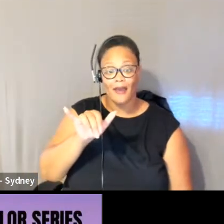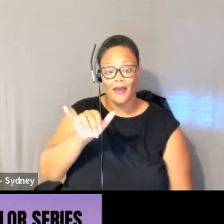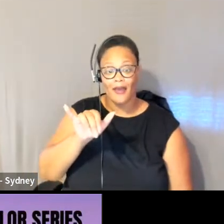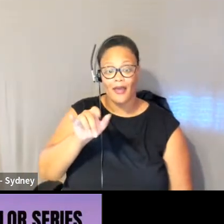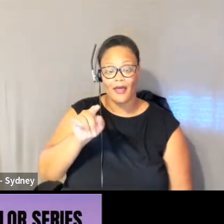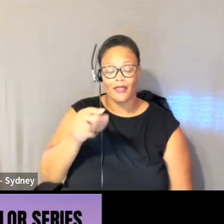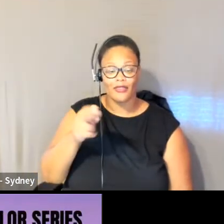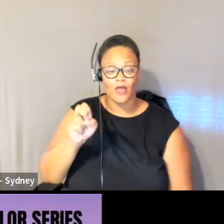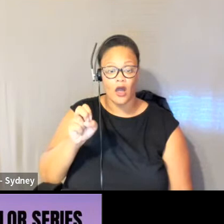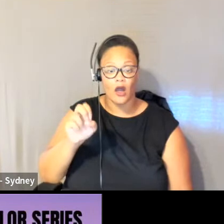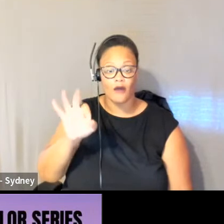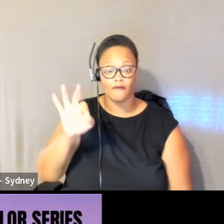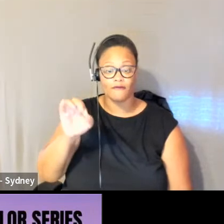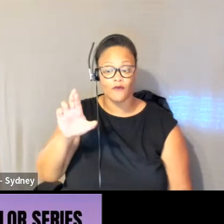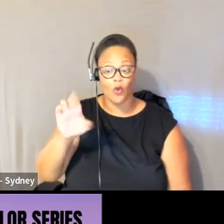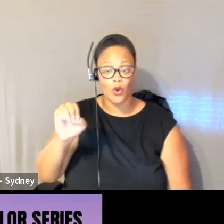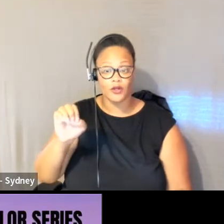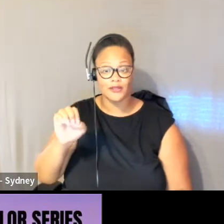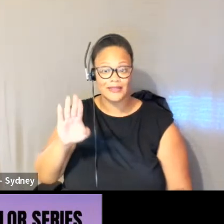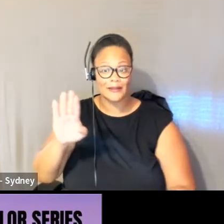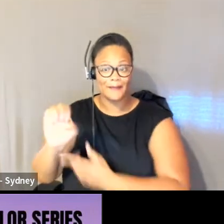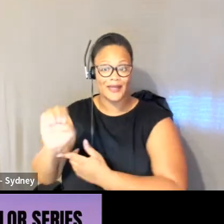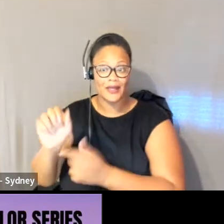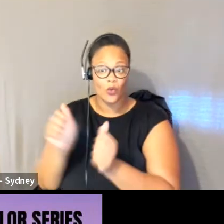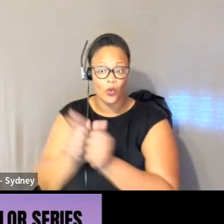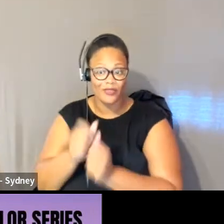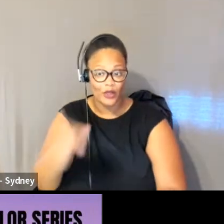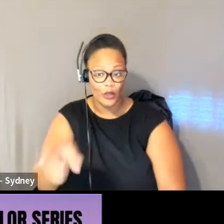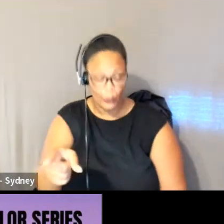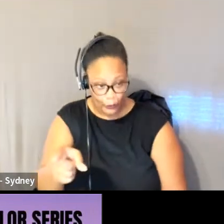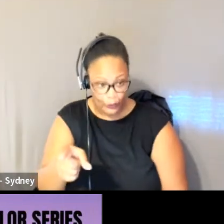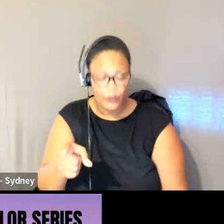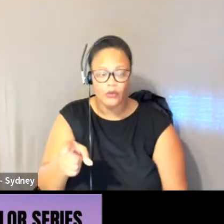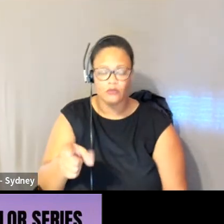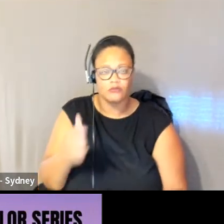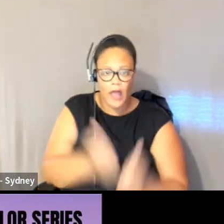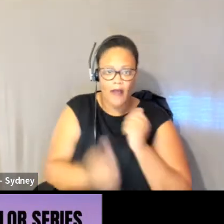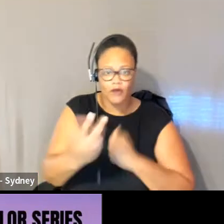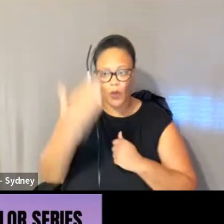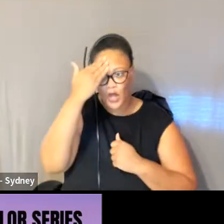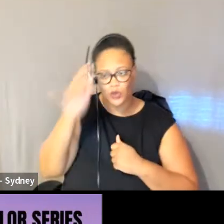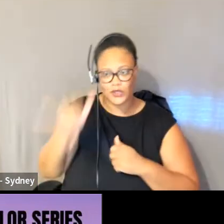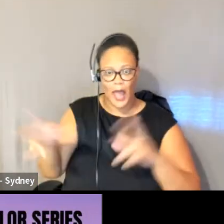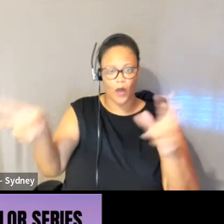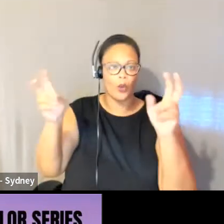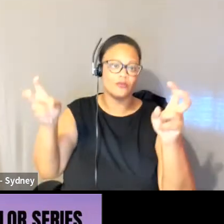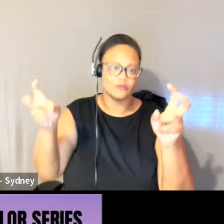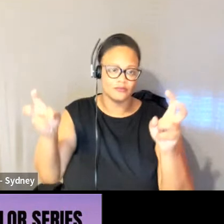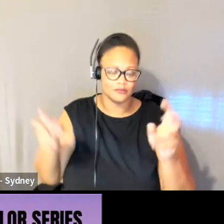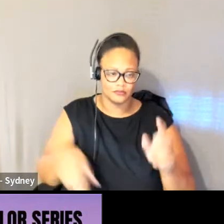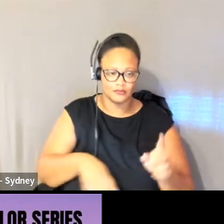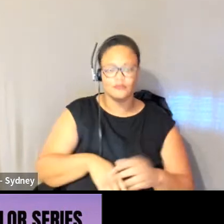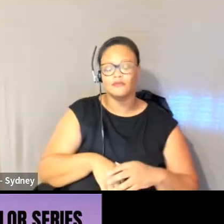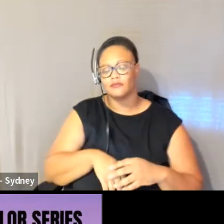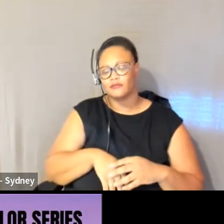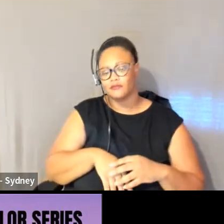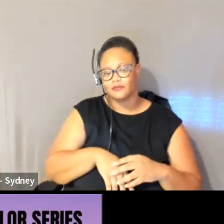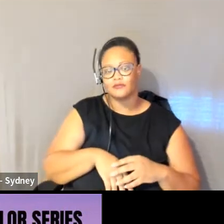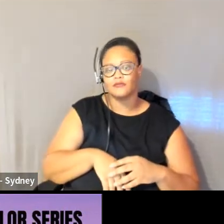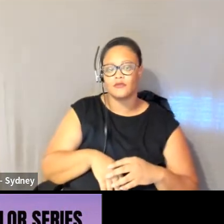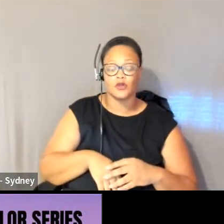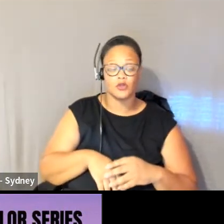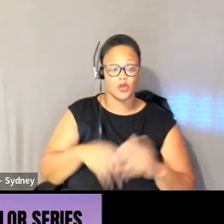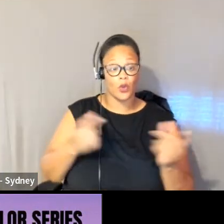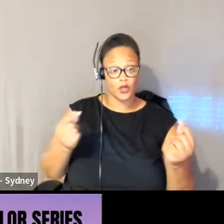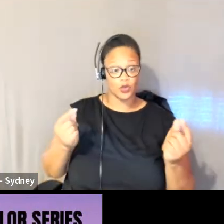knows pretty much what you're talking about, and so what you can do through film is to basically try and